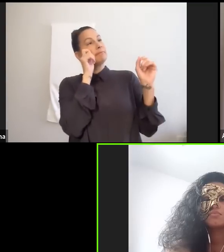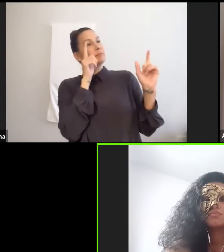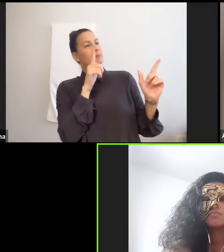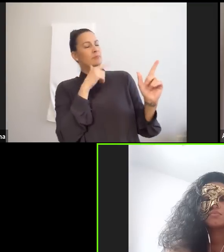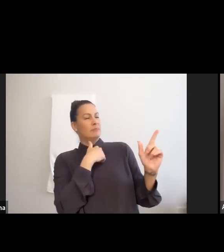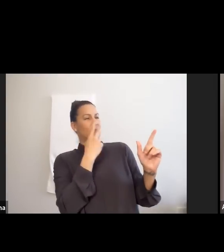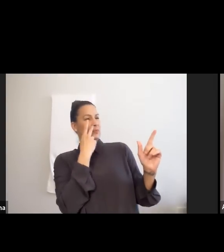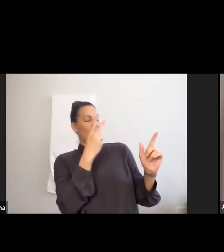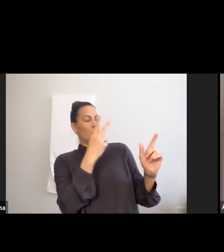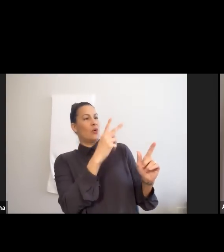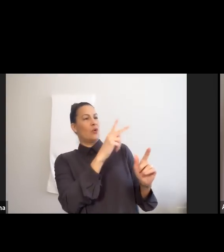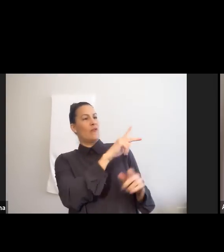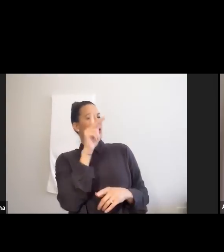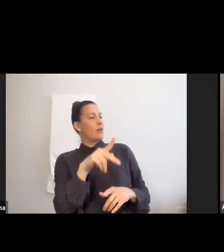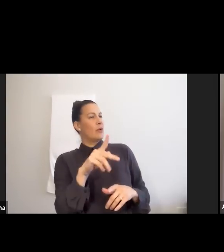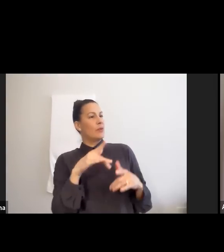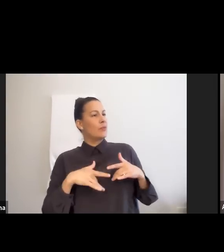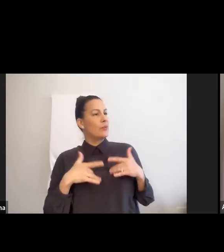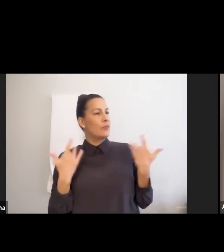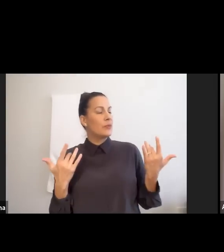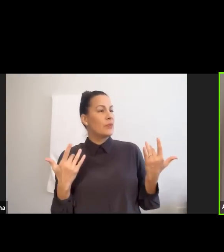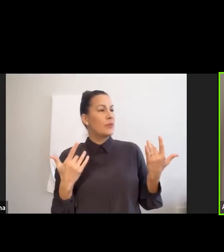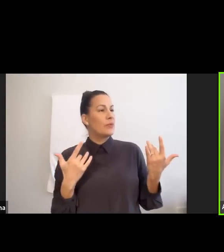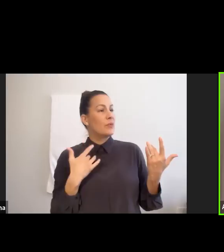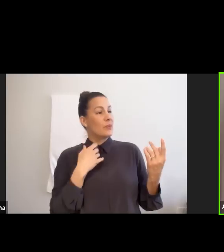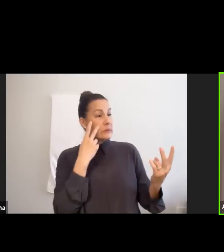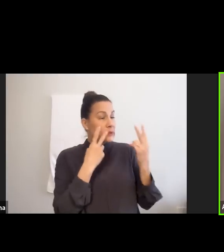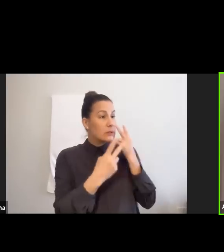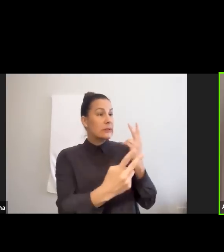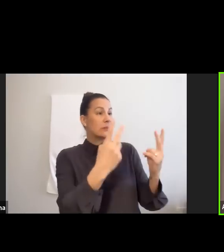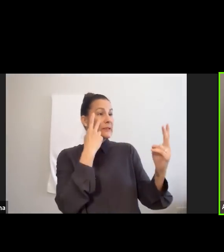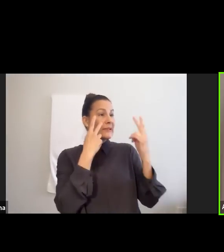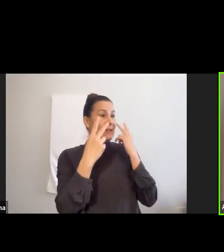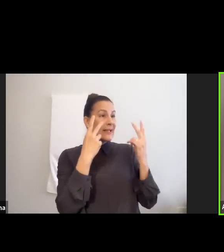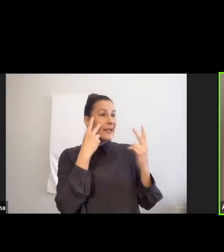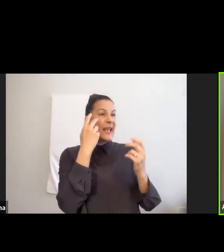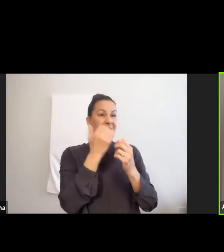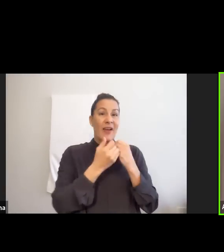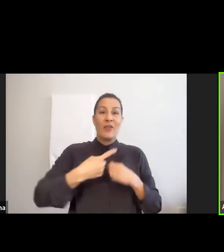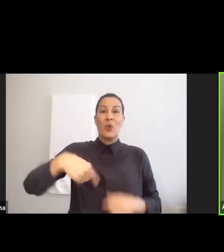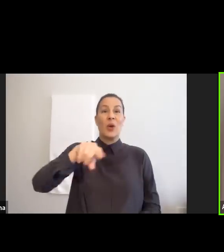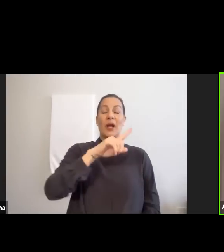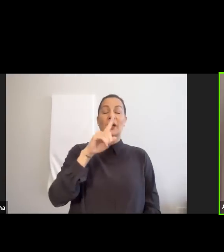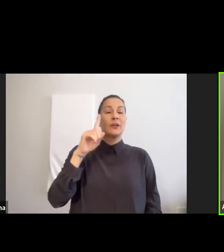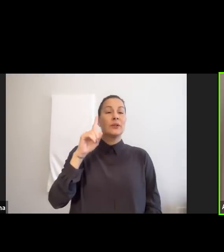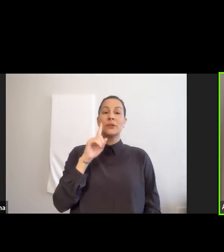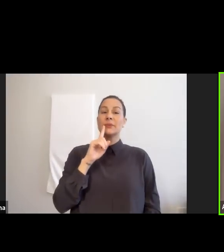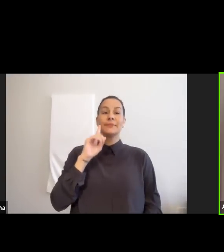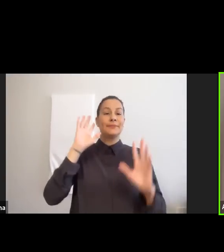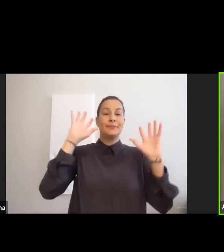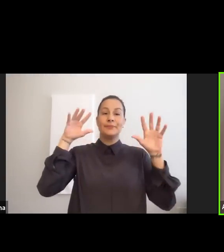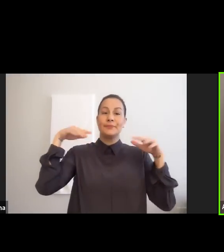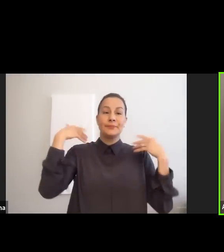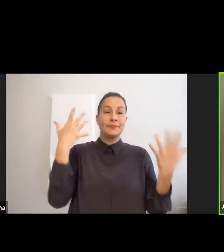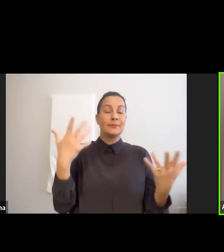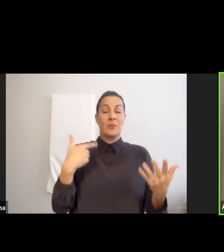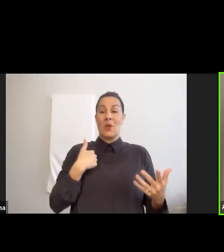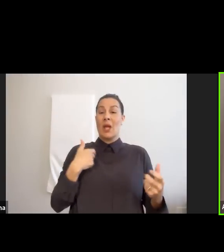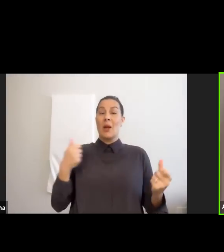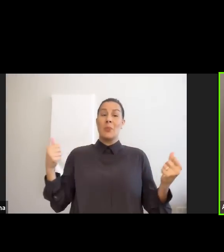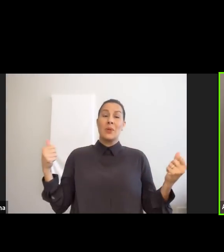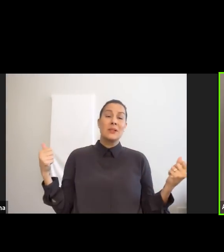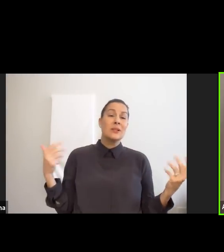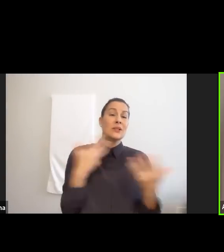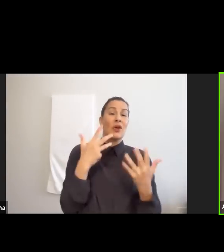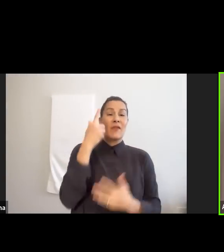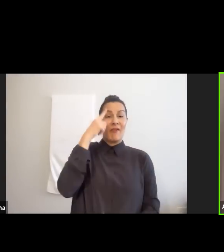and just seeing everything that's happening everywhere. It is madness. I am terrified for us,